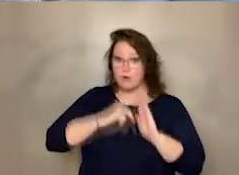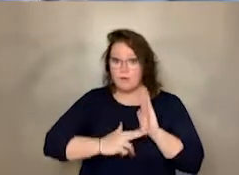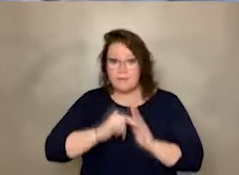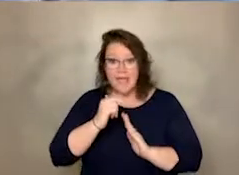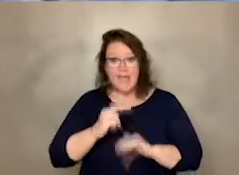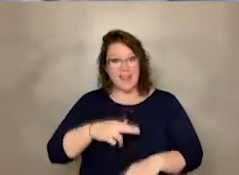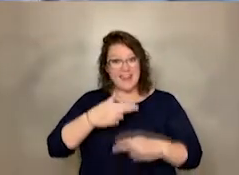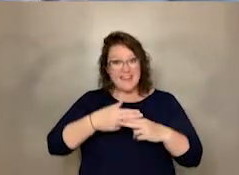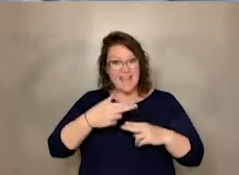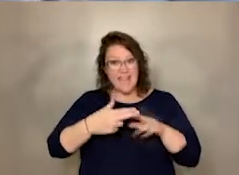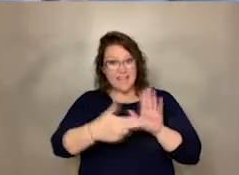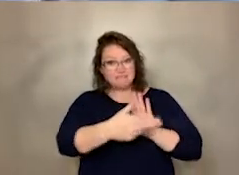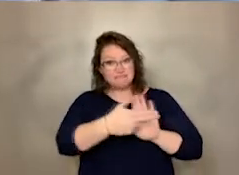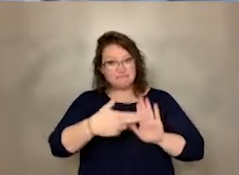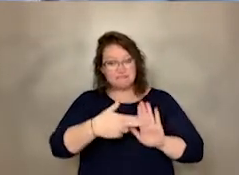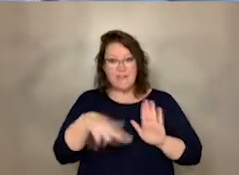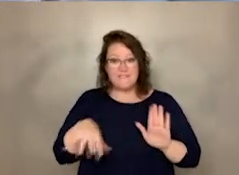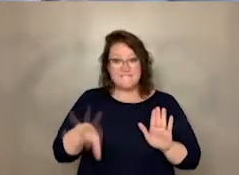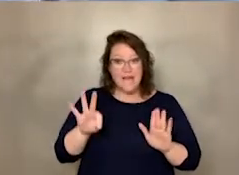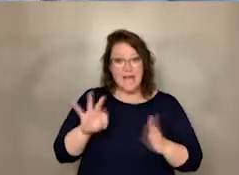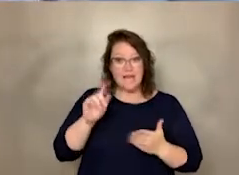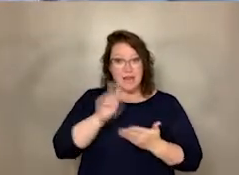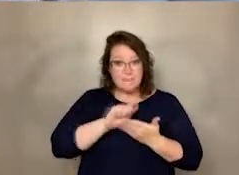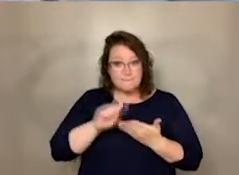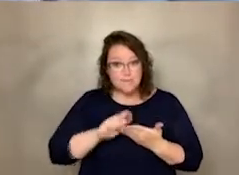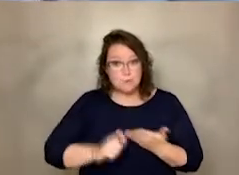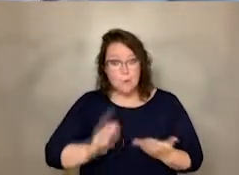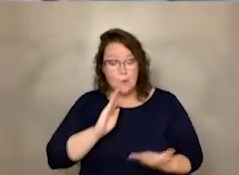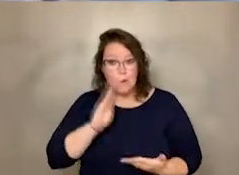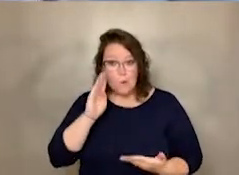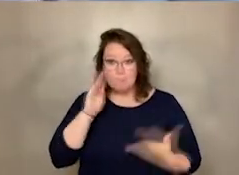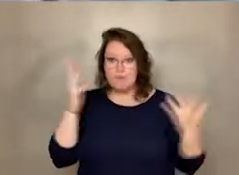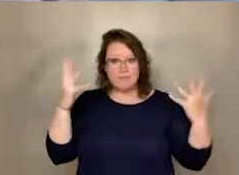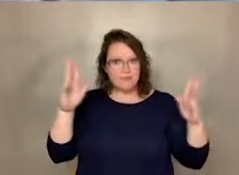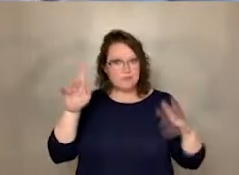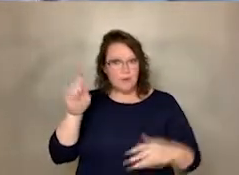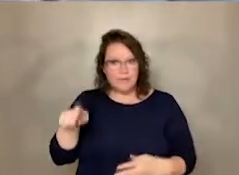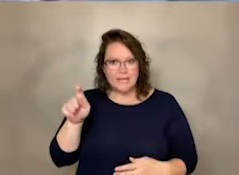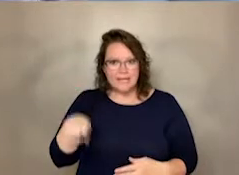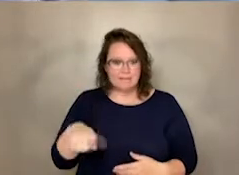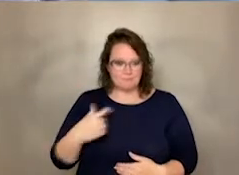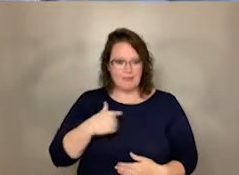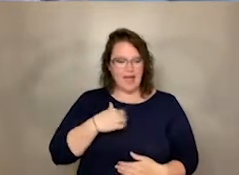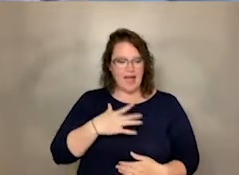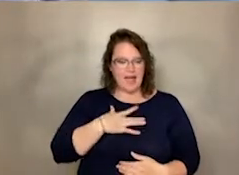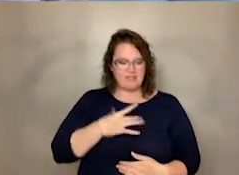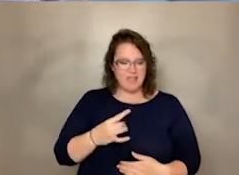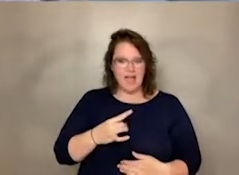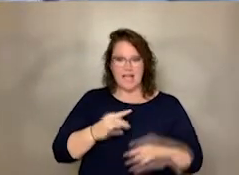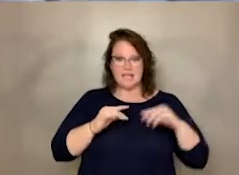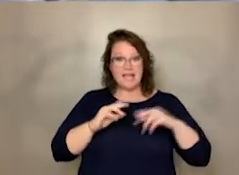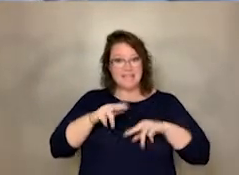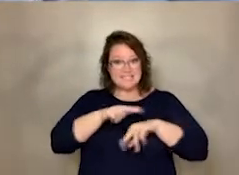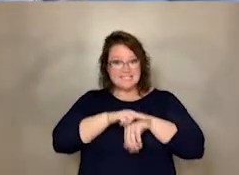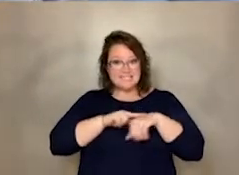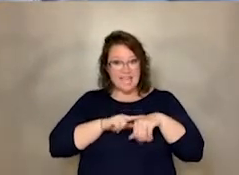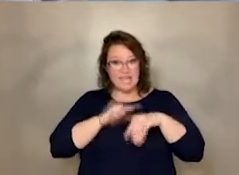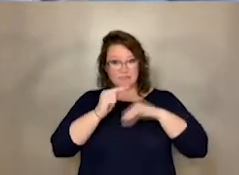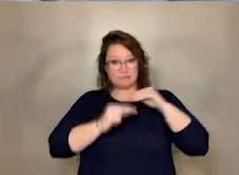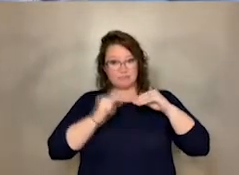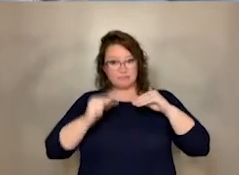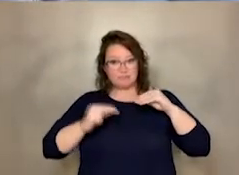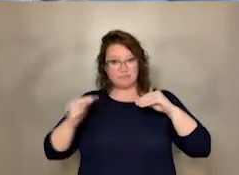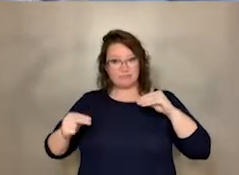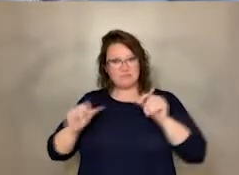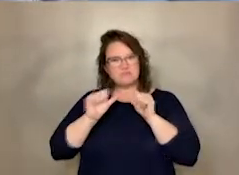your name on it. Find some pencils at home, that's all you need. I like to put a little bit of tape on it so it lasts